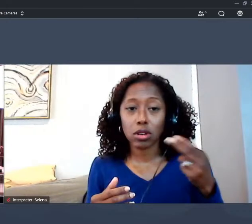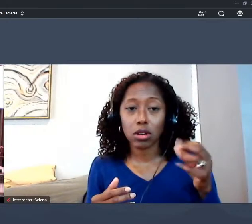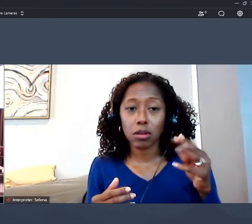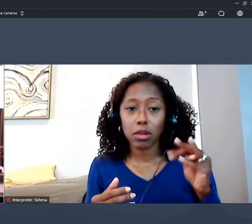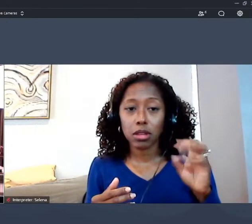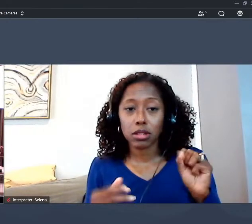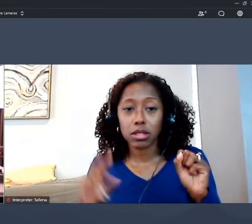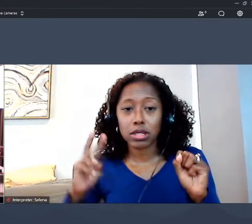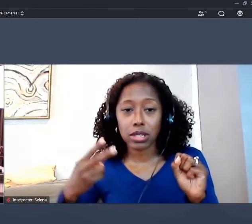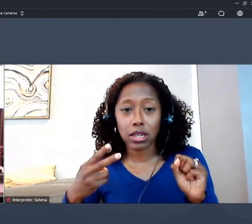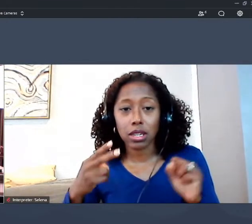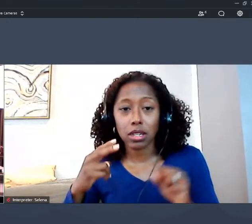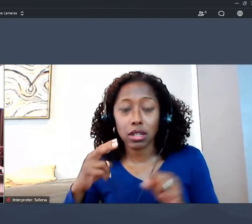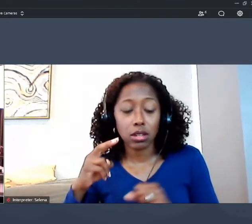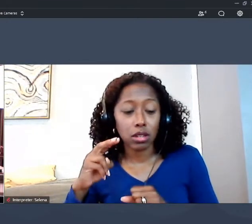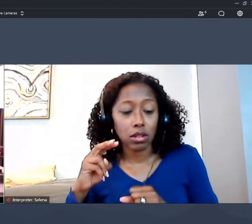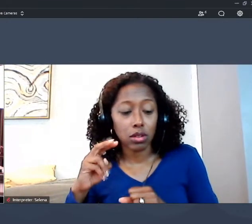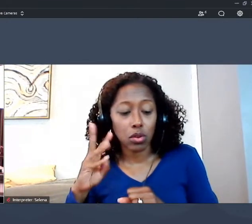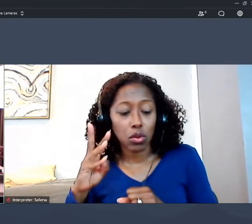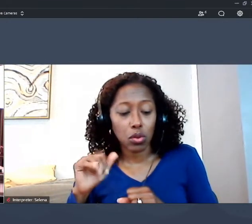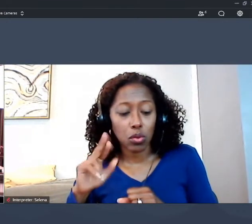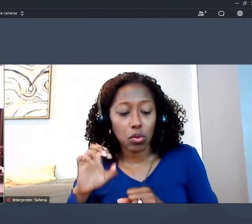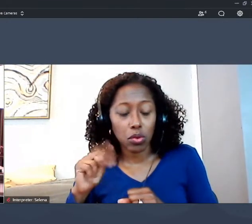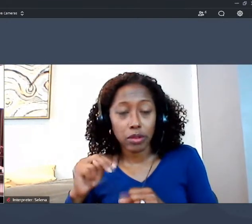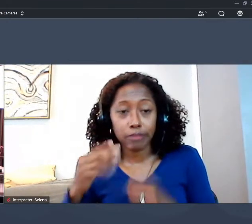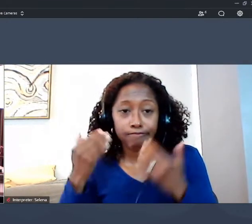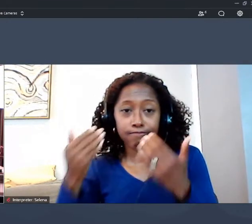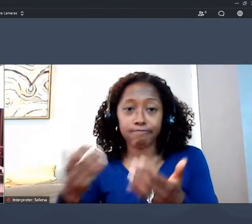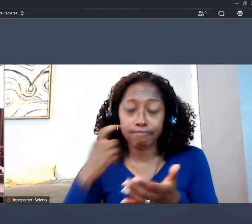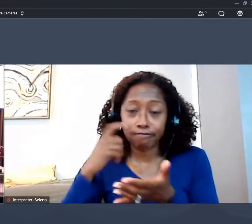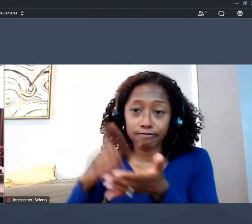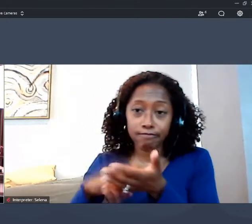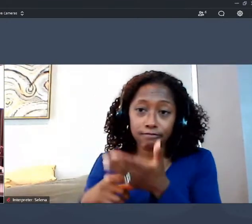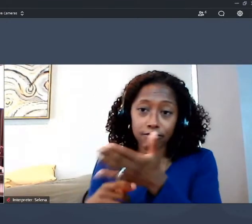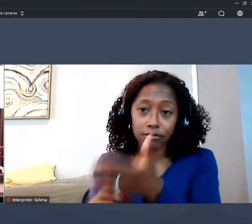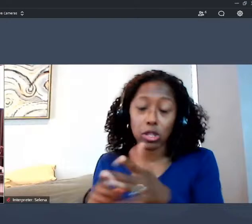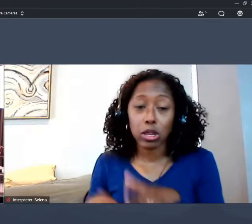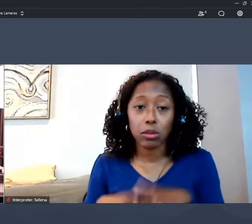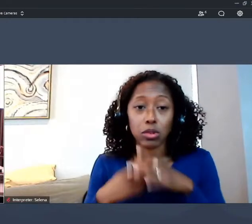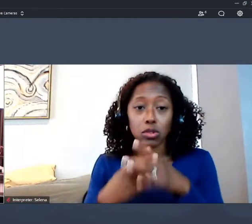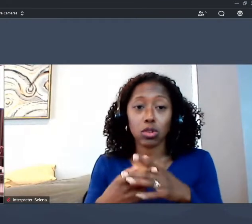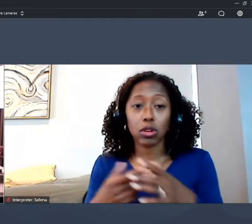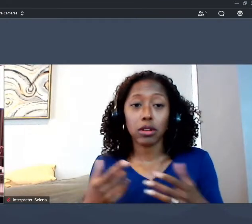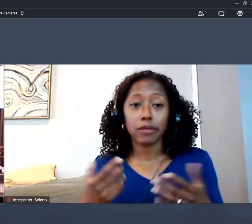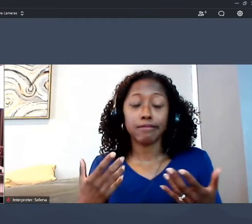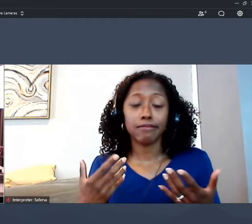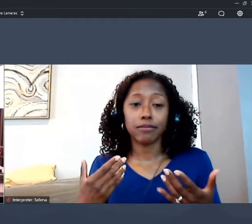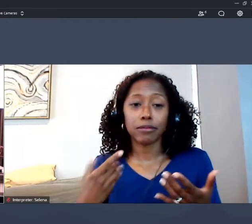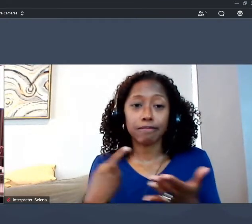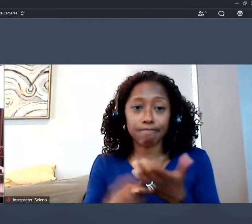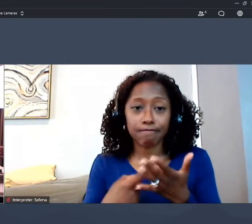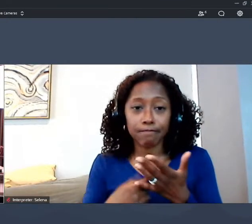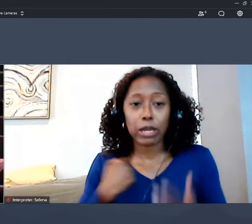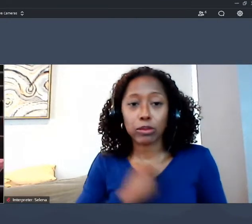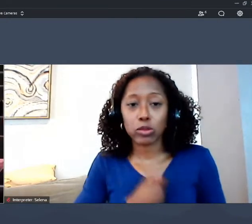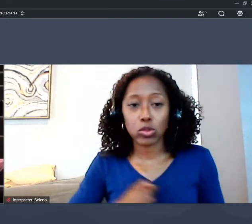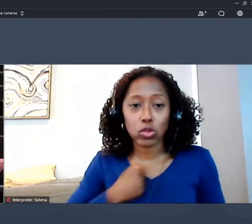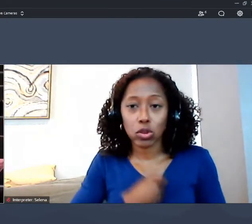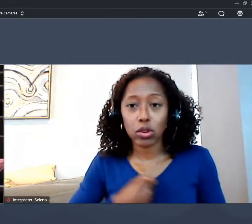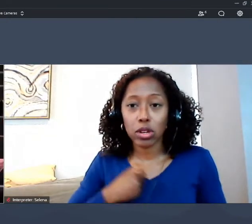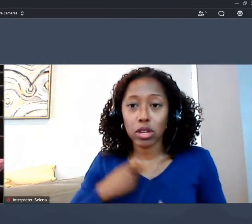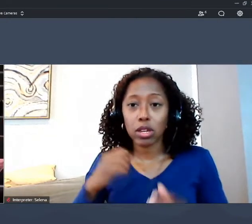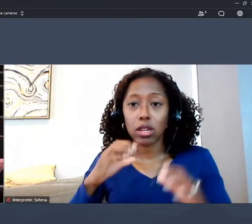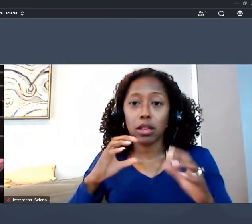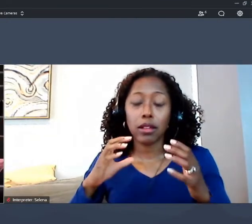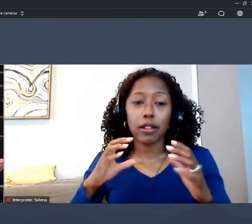you're recognized. Thank you for that, Chairman. And let me start by apologizing to the council. It was a mix-up in communication. Chief